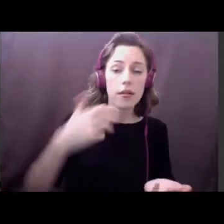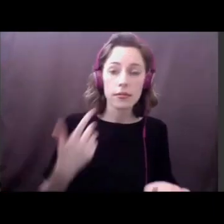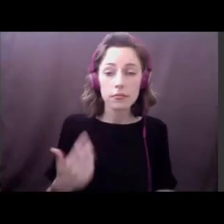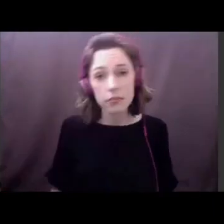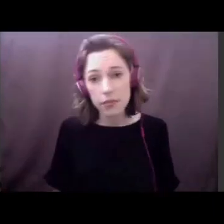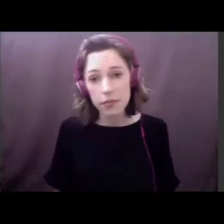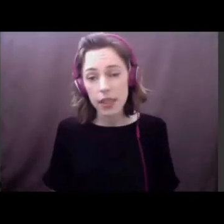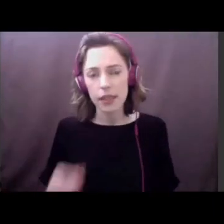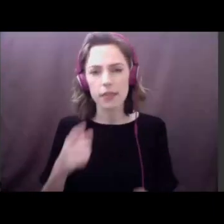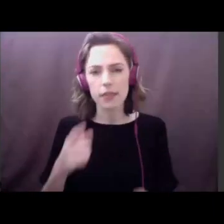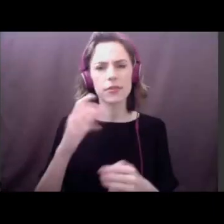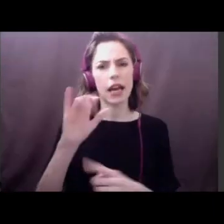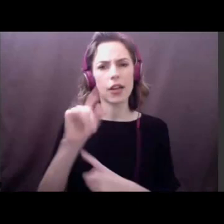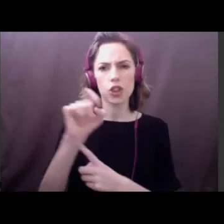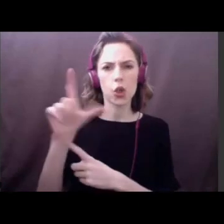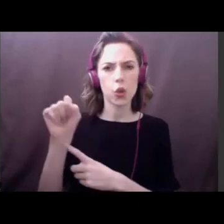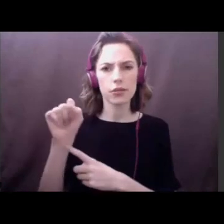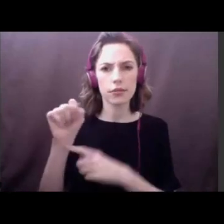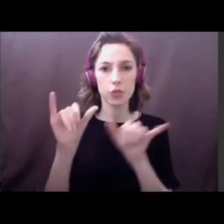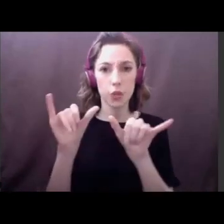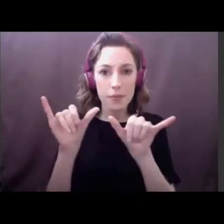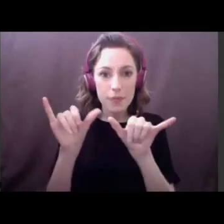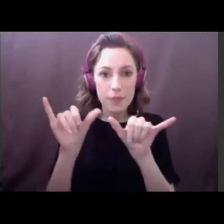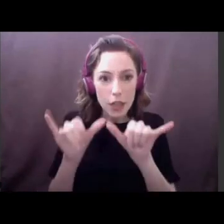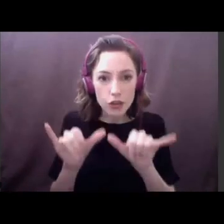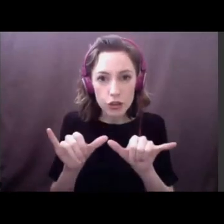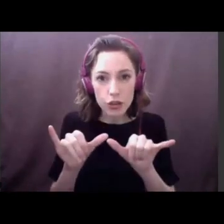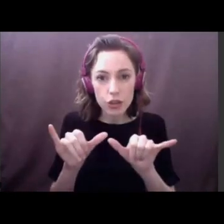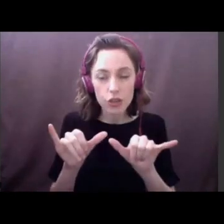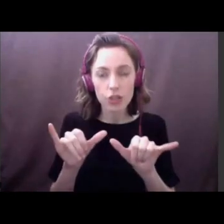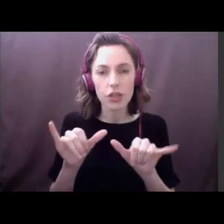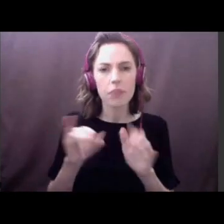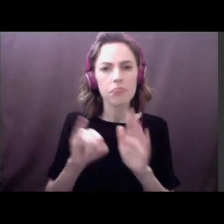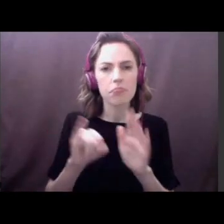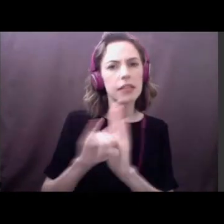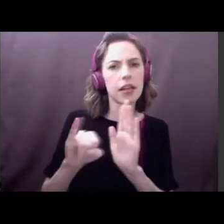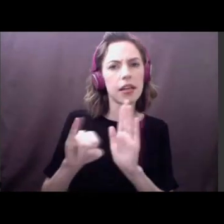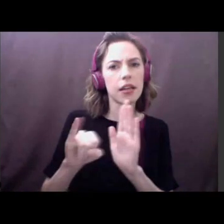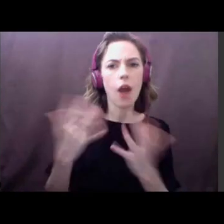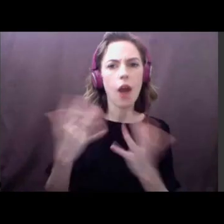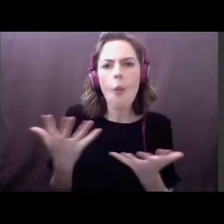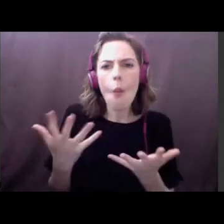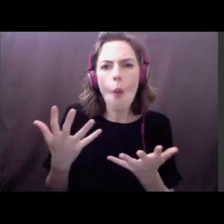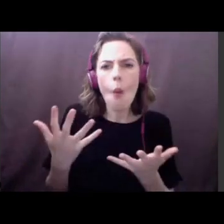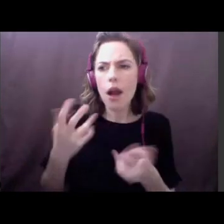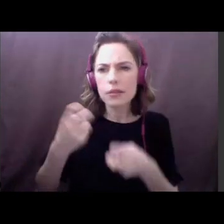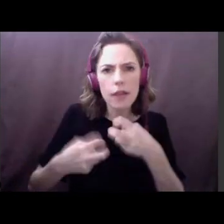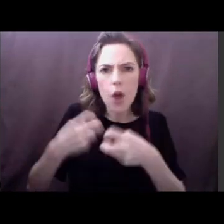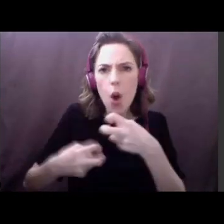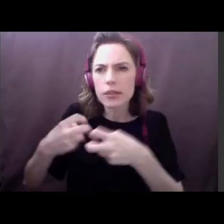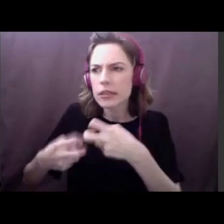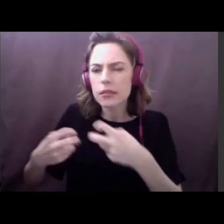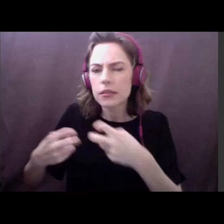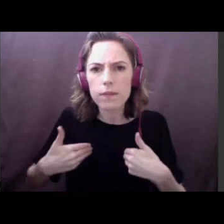So it's a different type of data tool. Next slide.